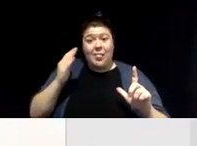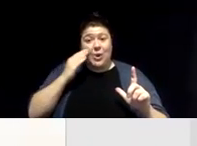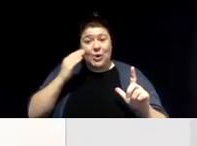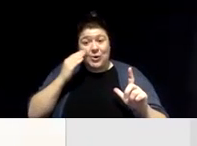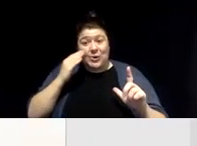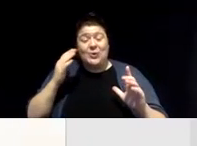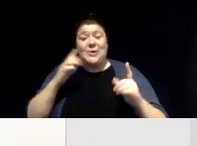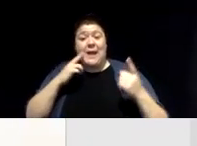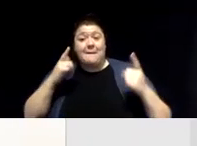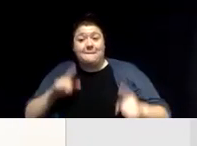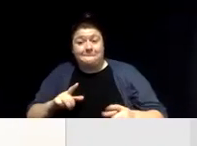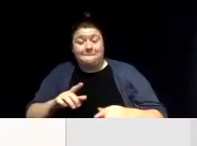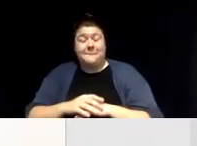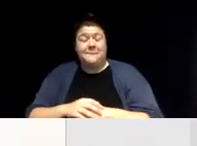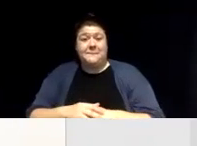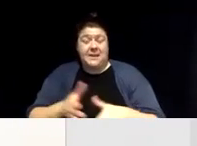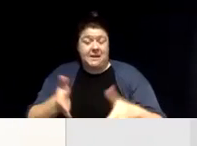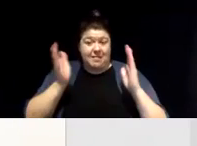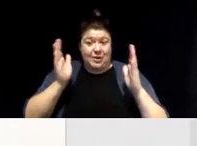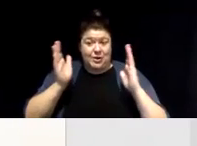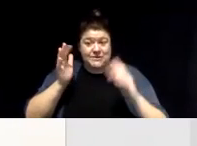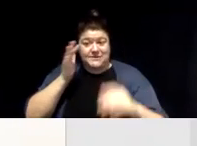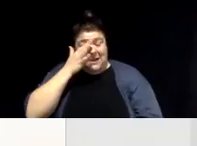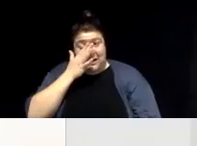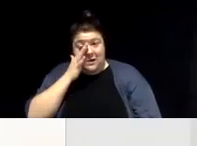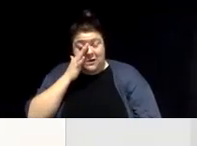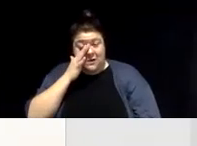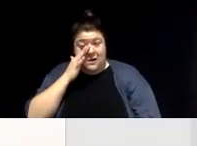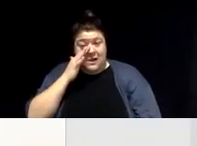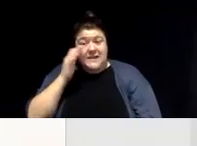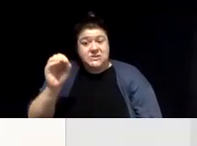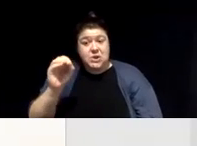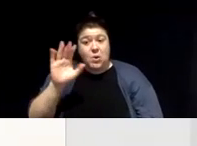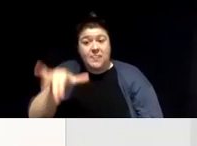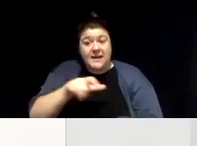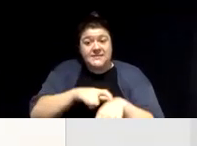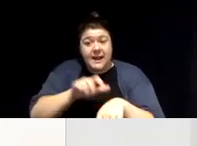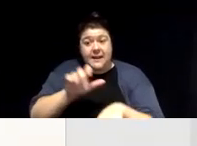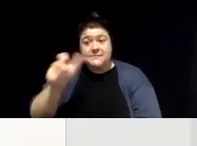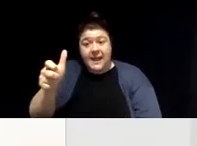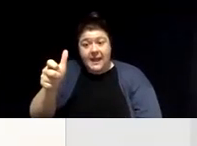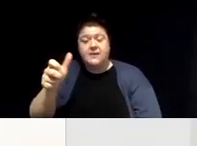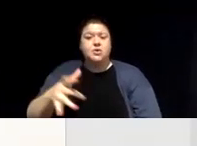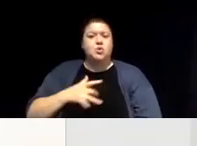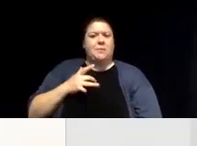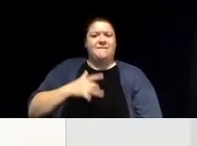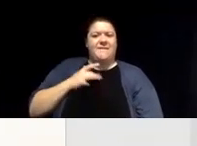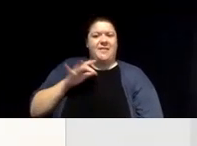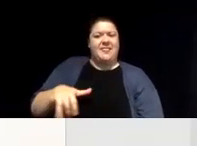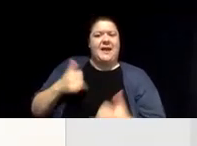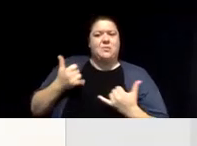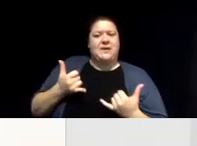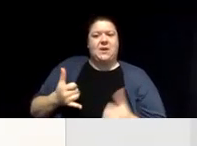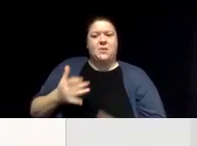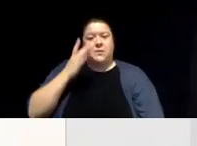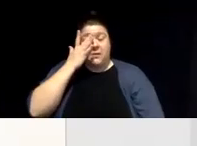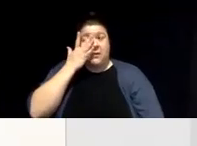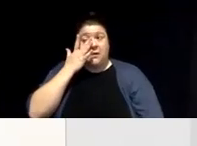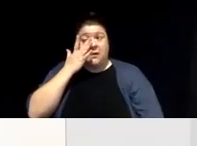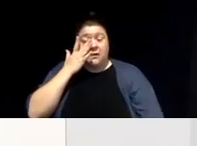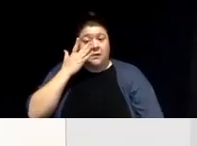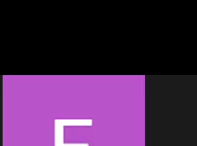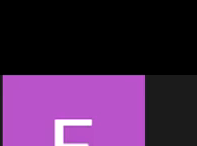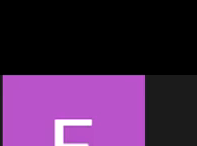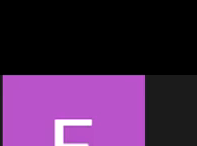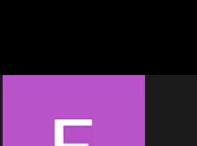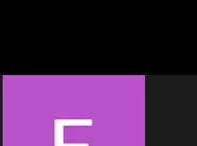is the circadian rhythm. The circadian rhythm is completely controlled by the hormones that are